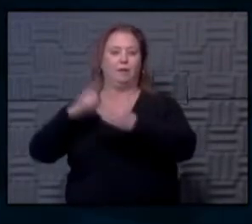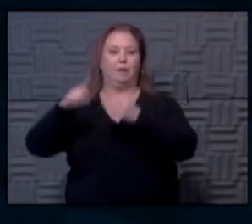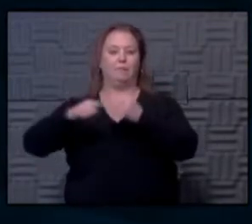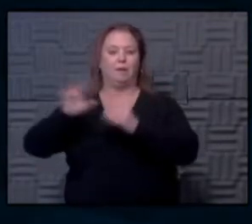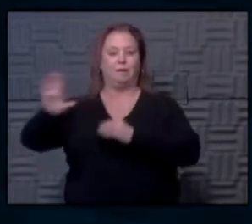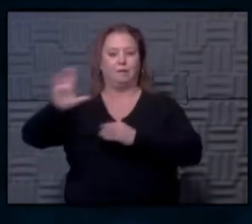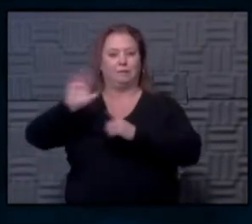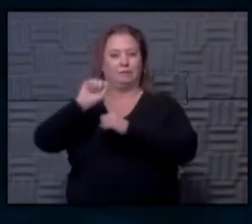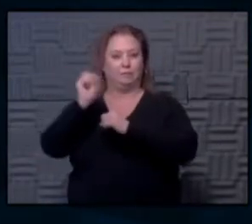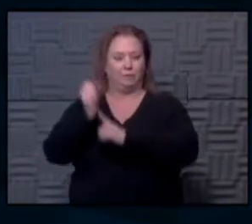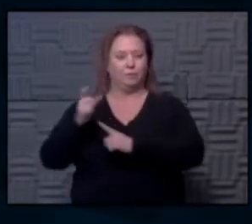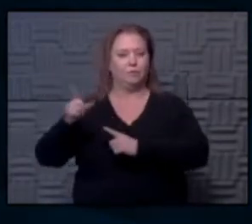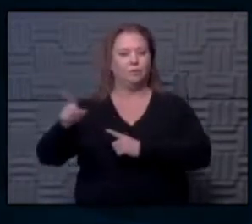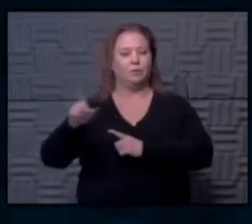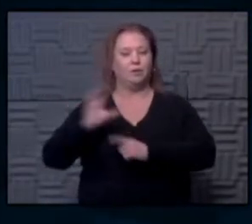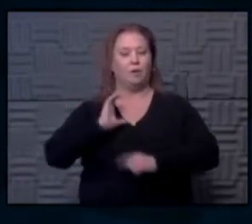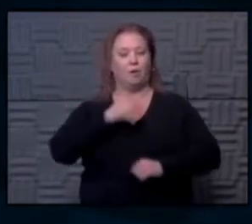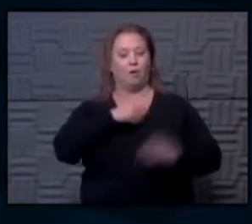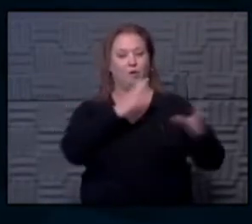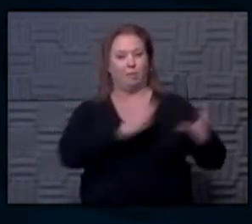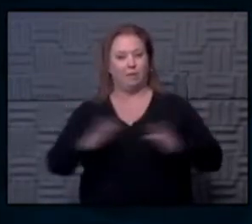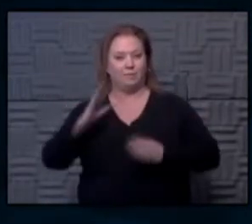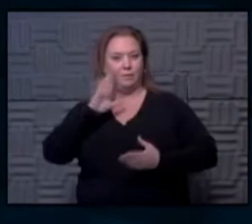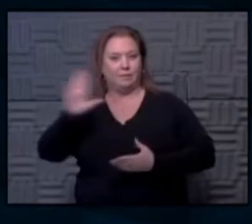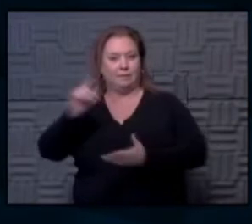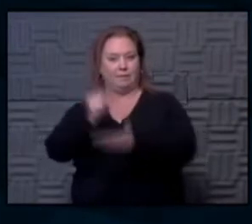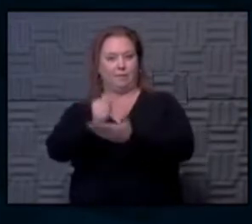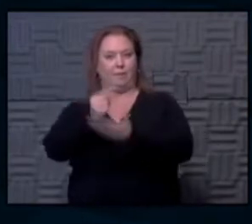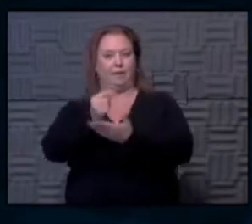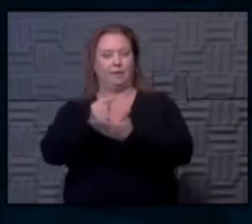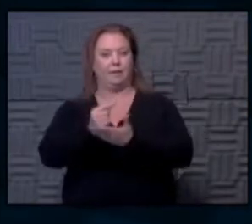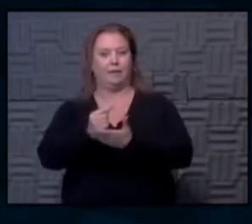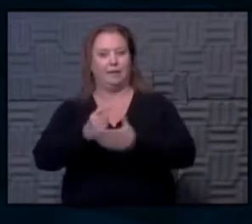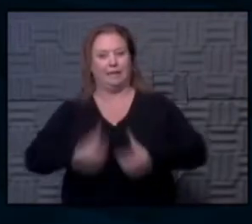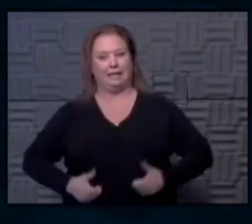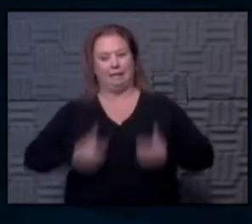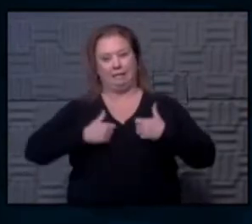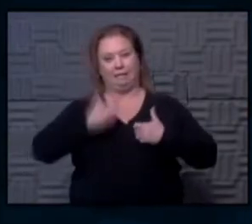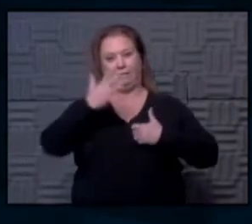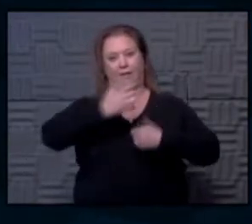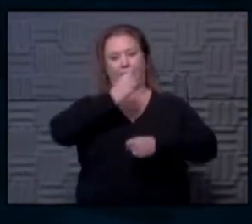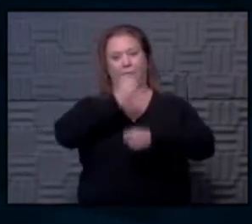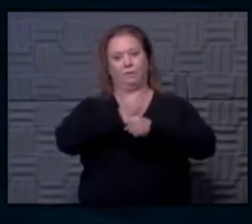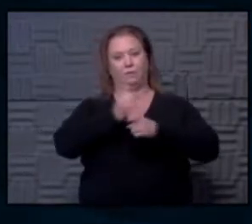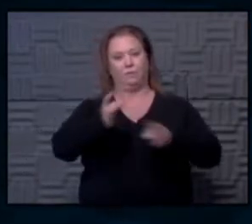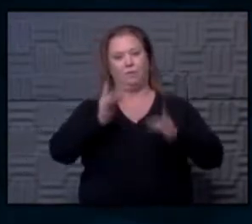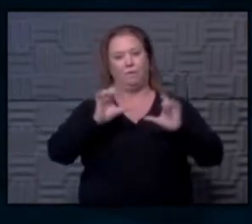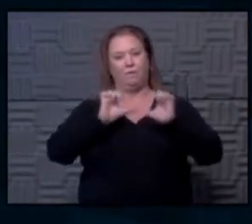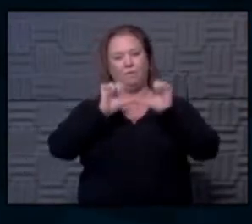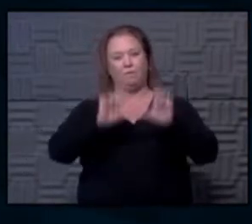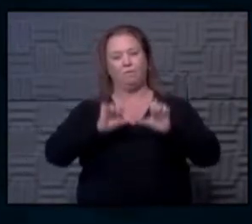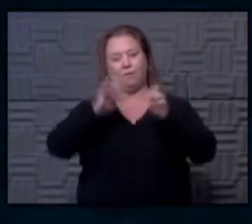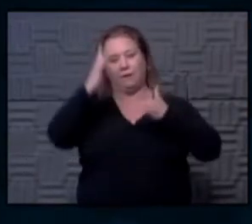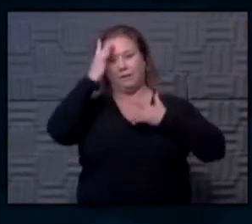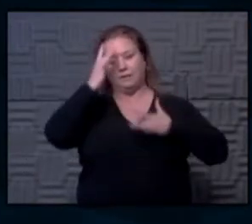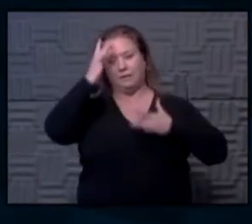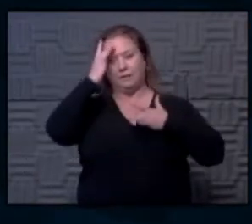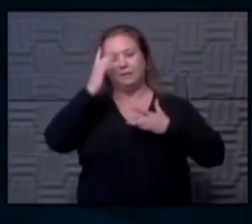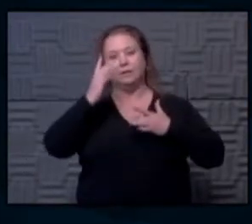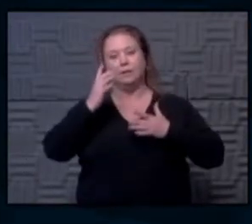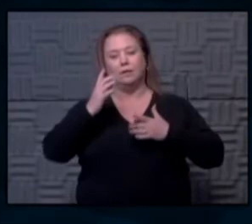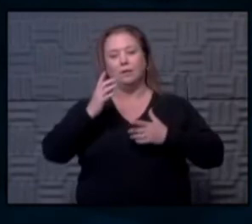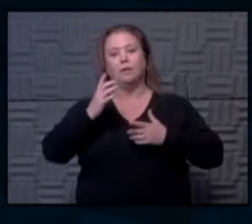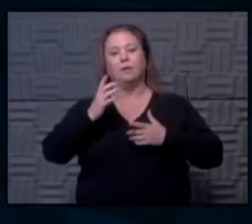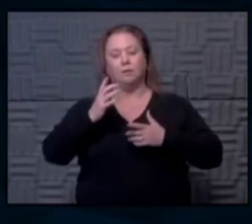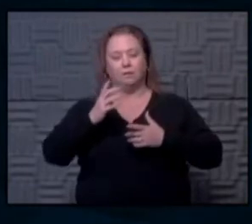his conditions or our plans for his therapies. He lived 5 years with terrible chronic disease, and we kept